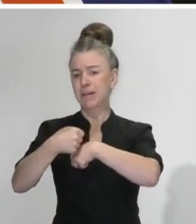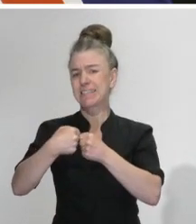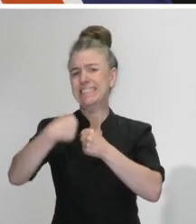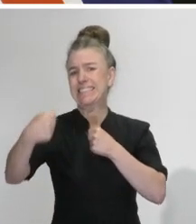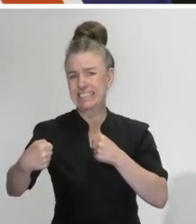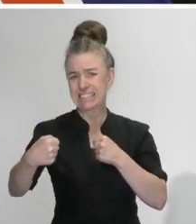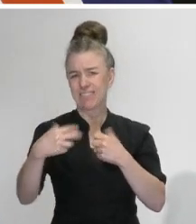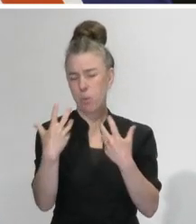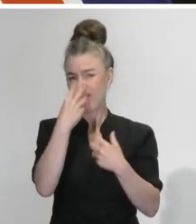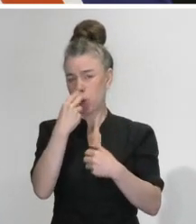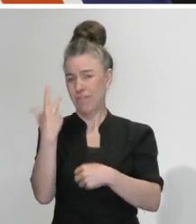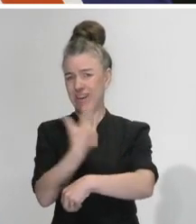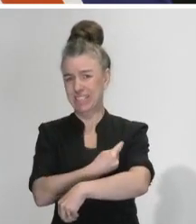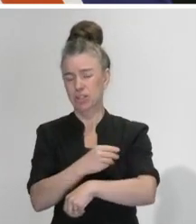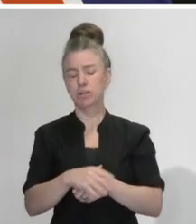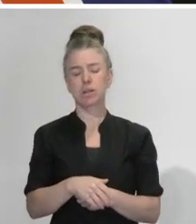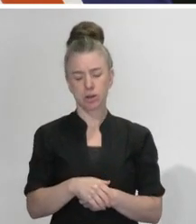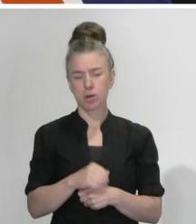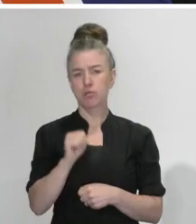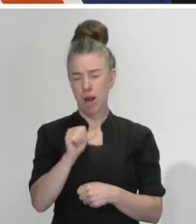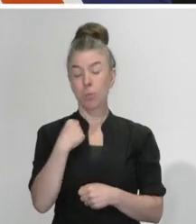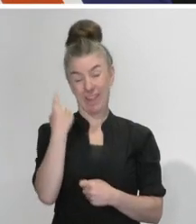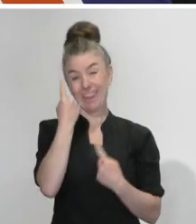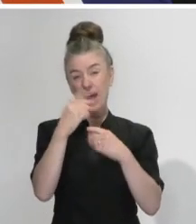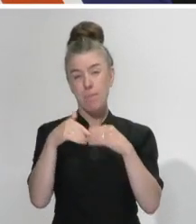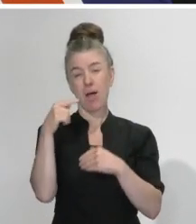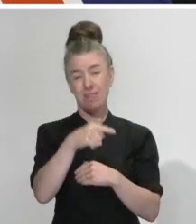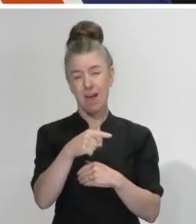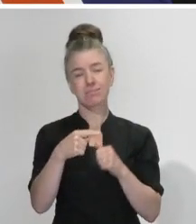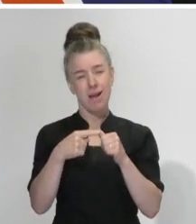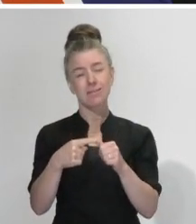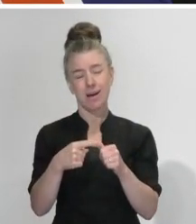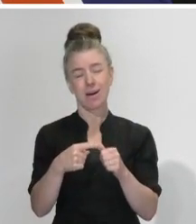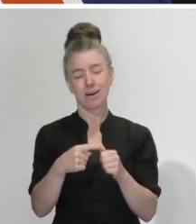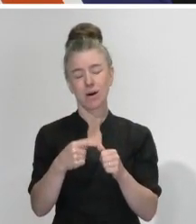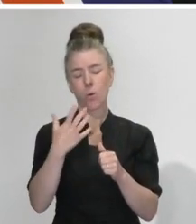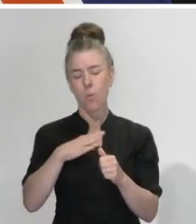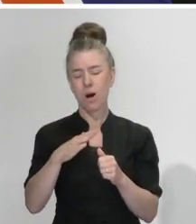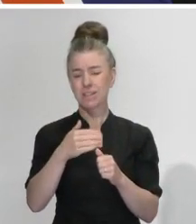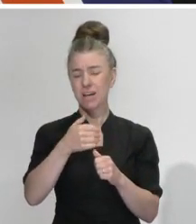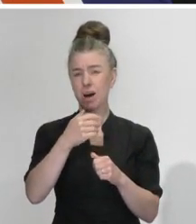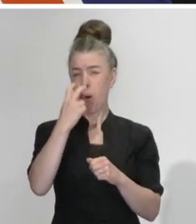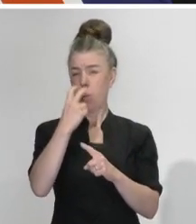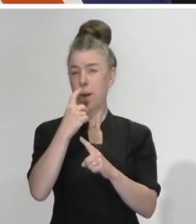our flu vaccination campaign on, at least until the middle of April, is getting those high